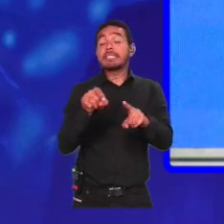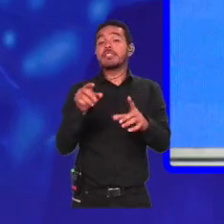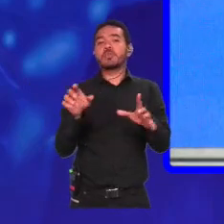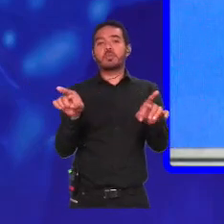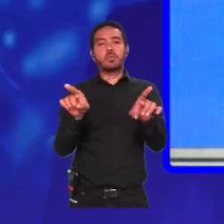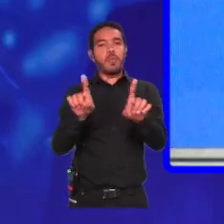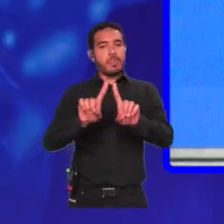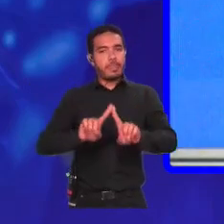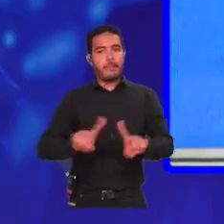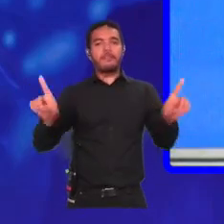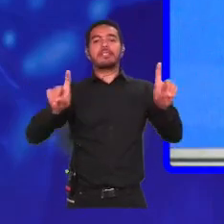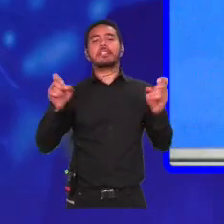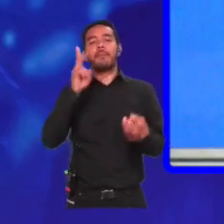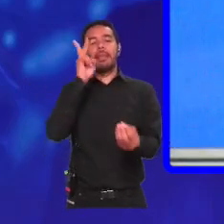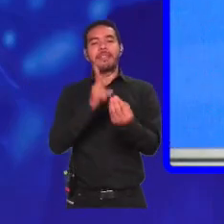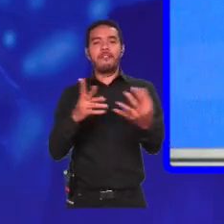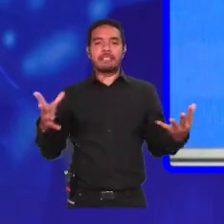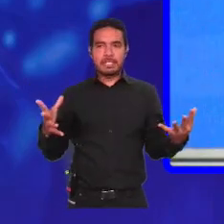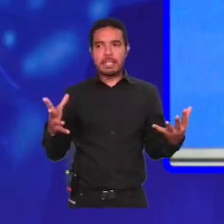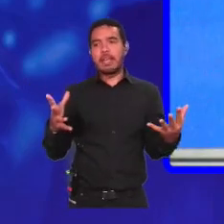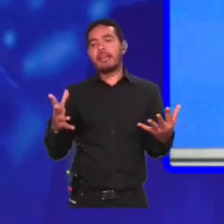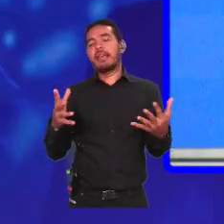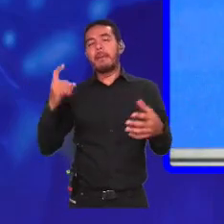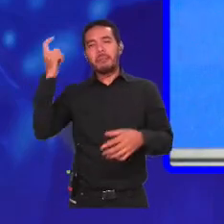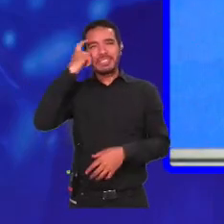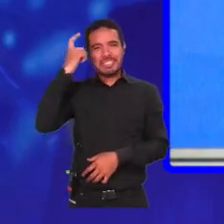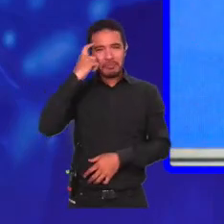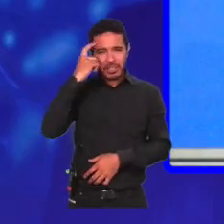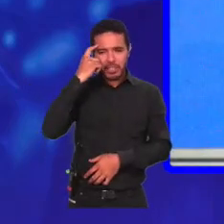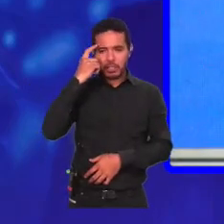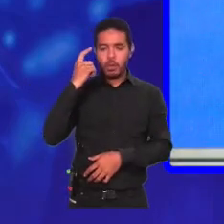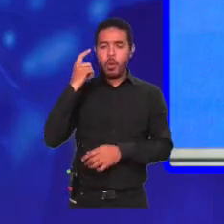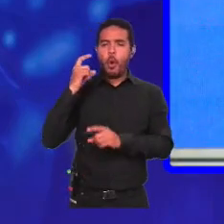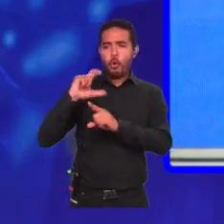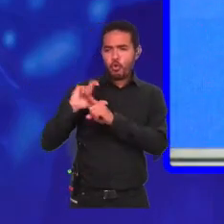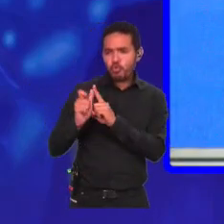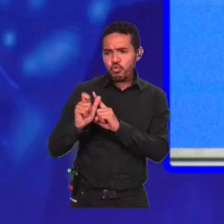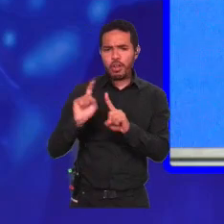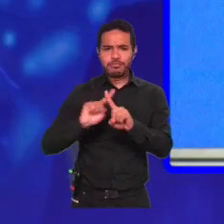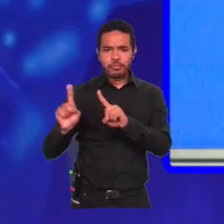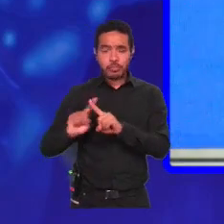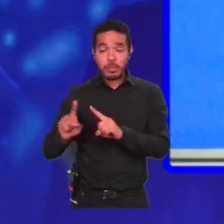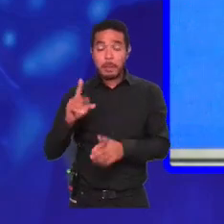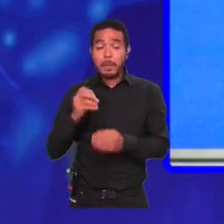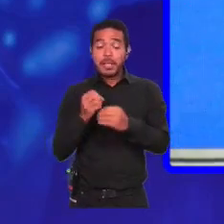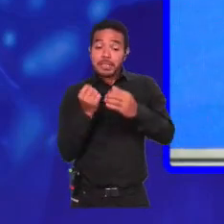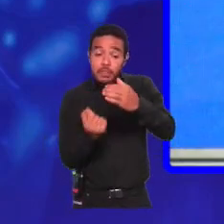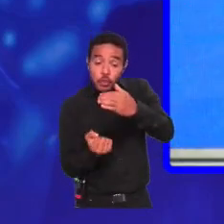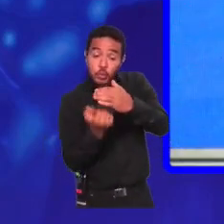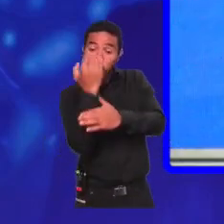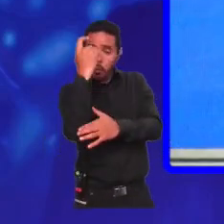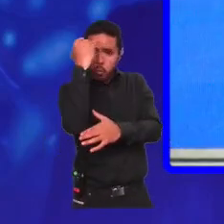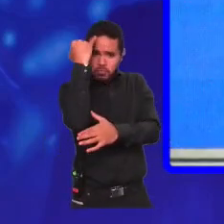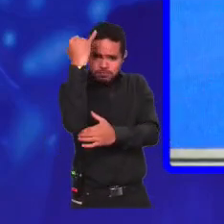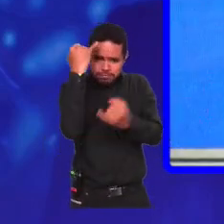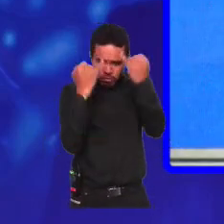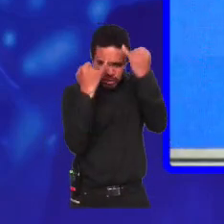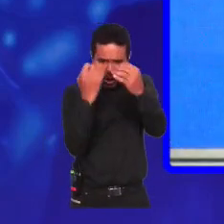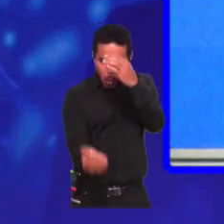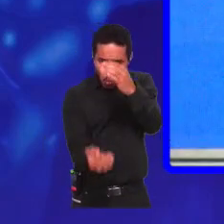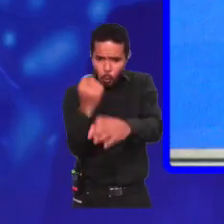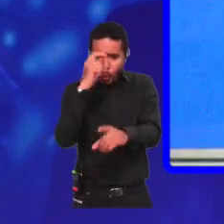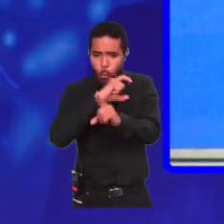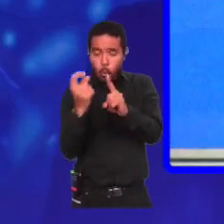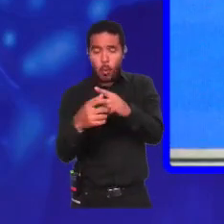thinking, cultural diversity, innovation diversity, that's been super unique and very, very interesting. Like our